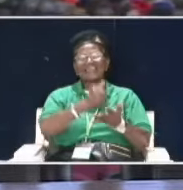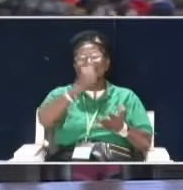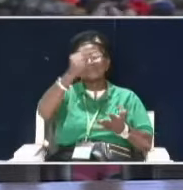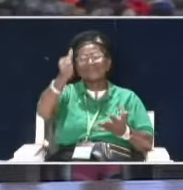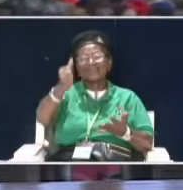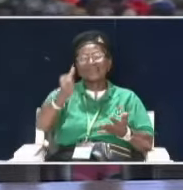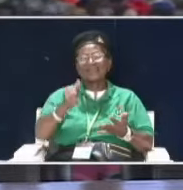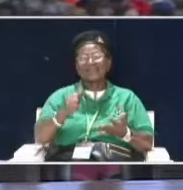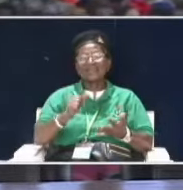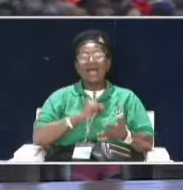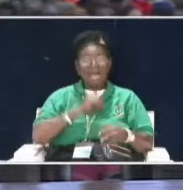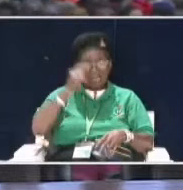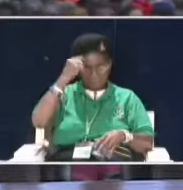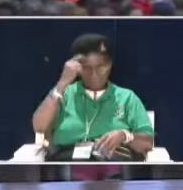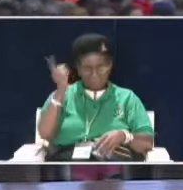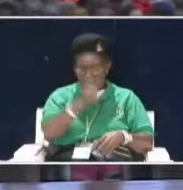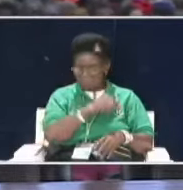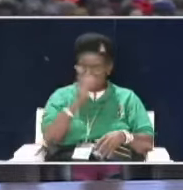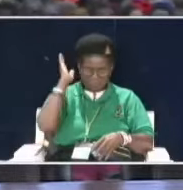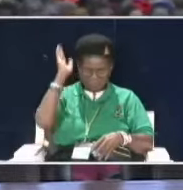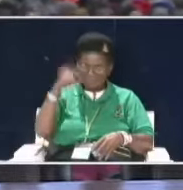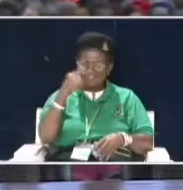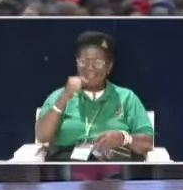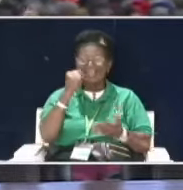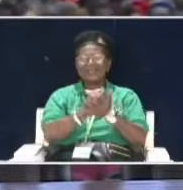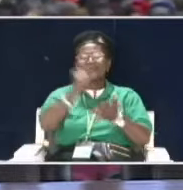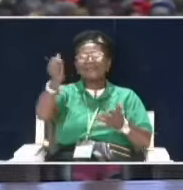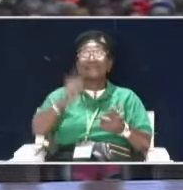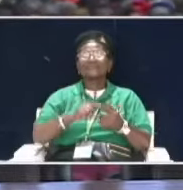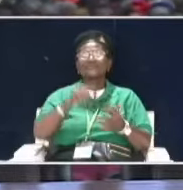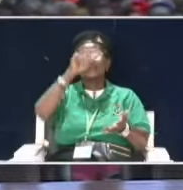see. I thought we would say amen to that.